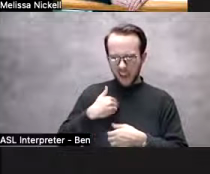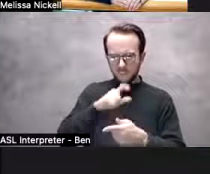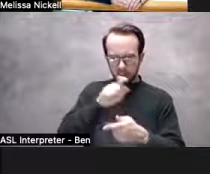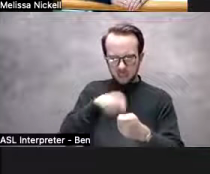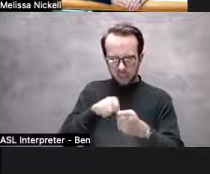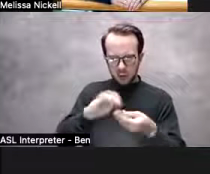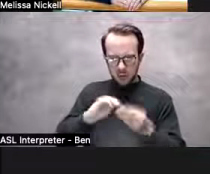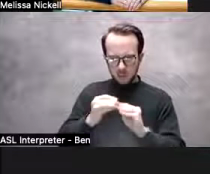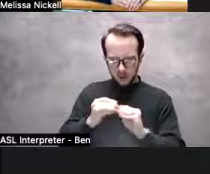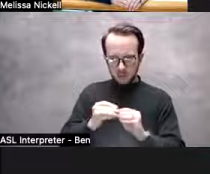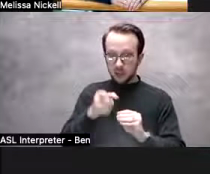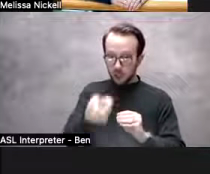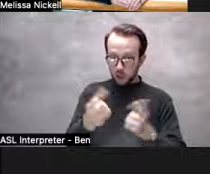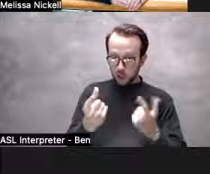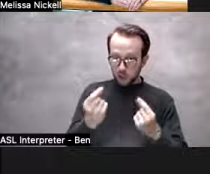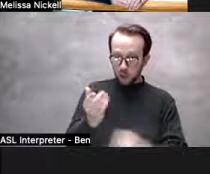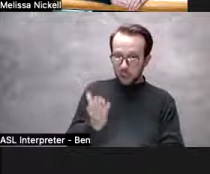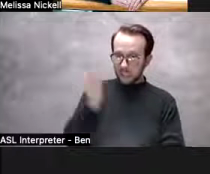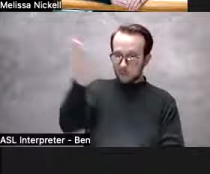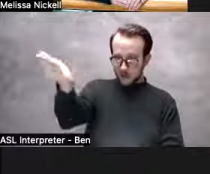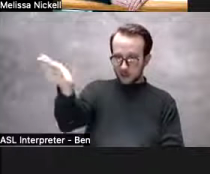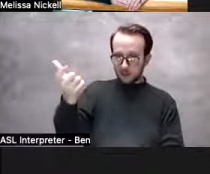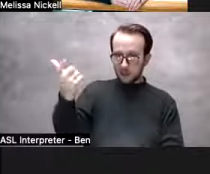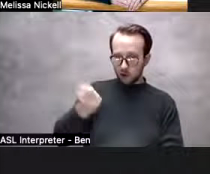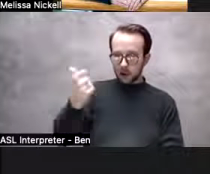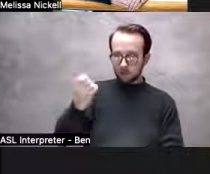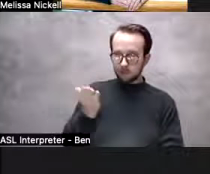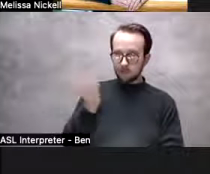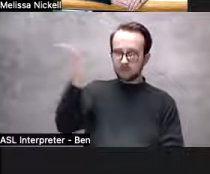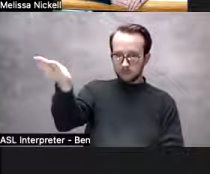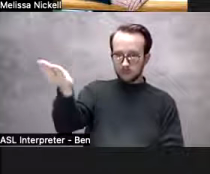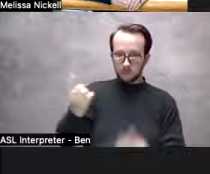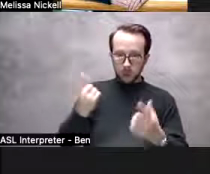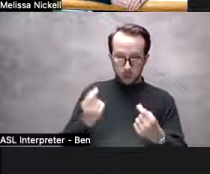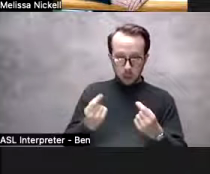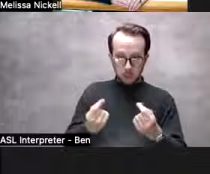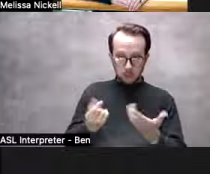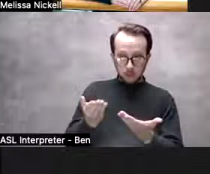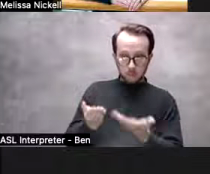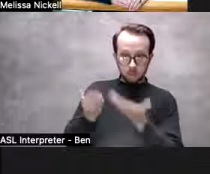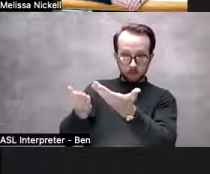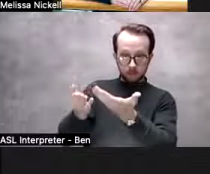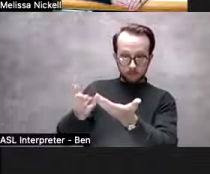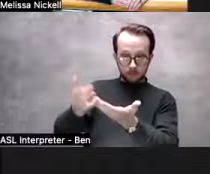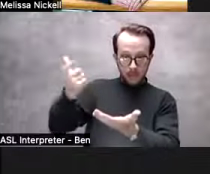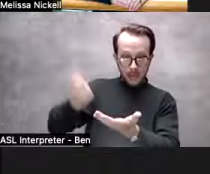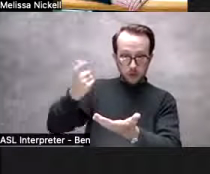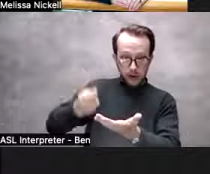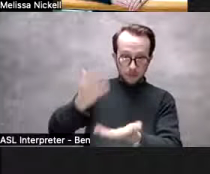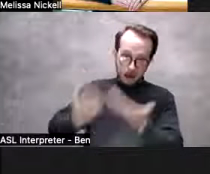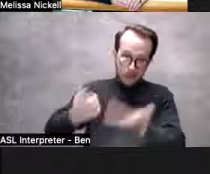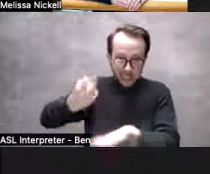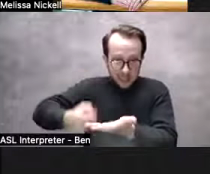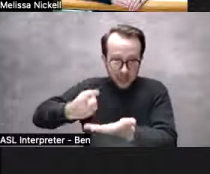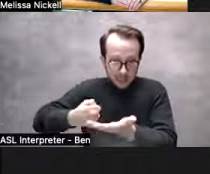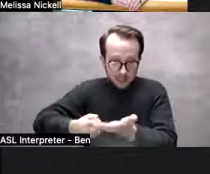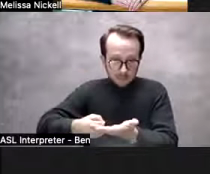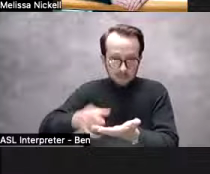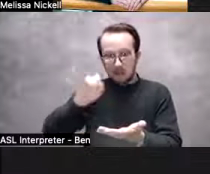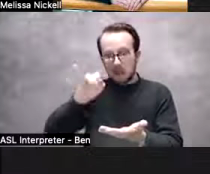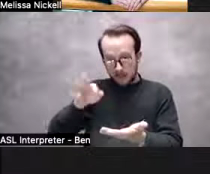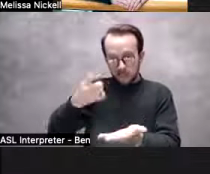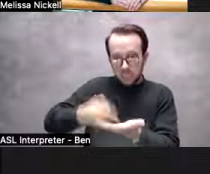grant, what you're going to get if the grant either may not get discussed in a study section, and if that's the case, then